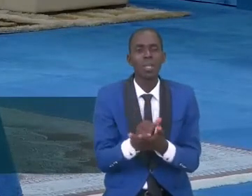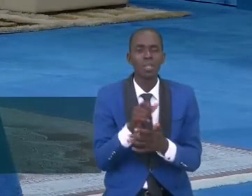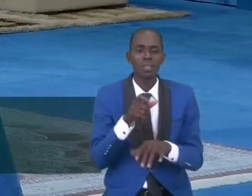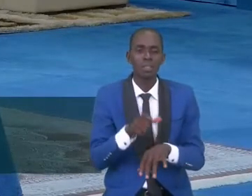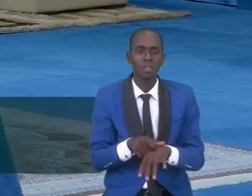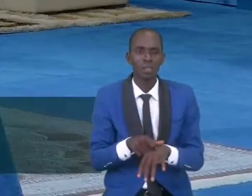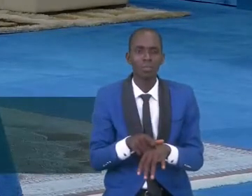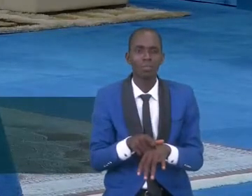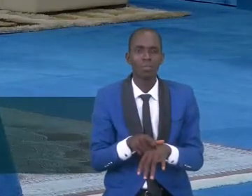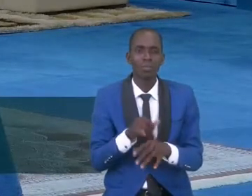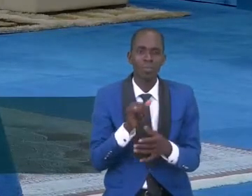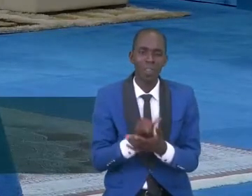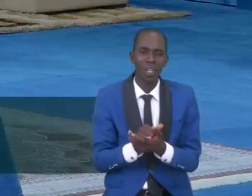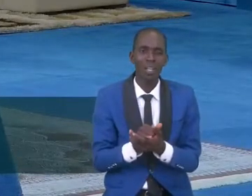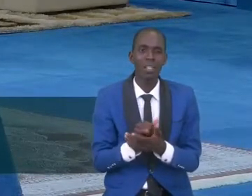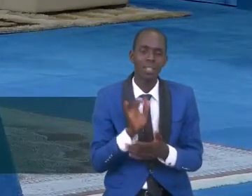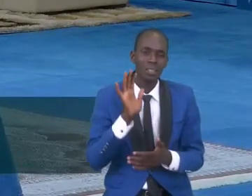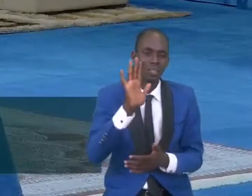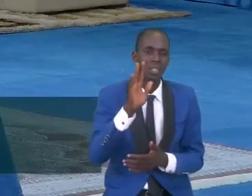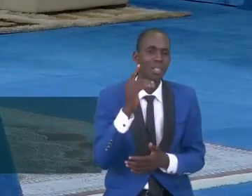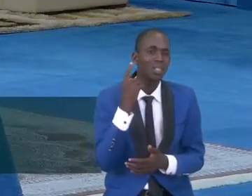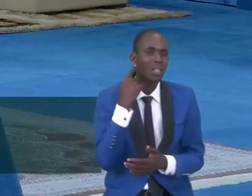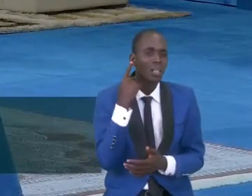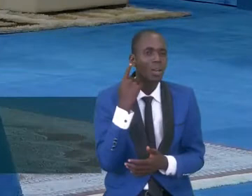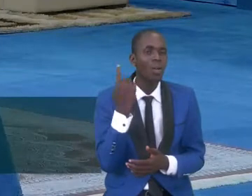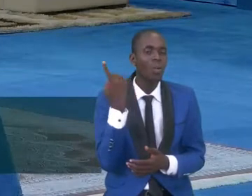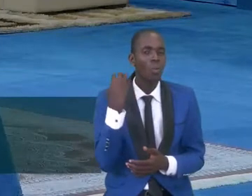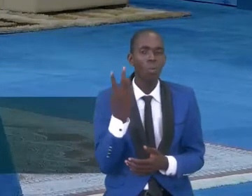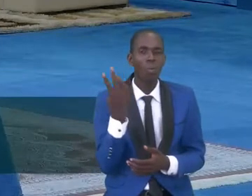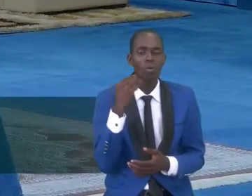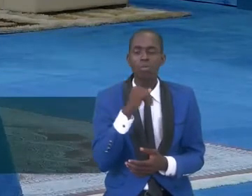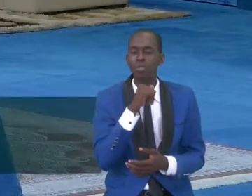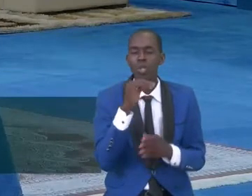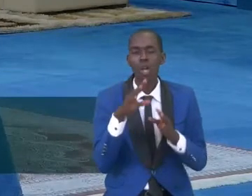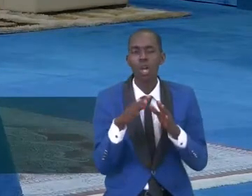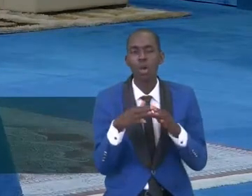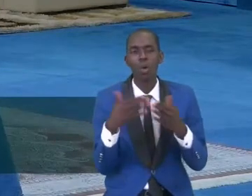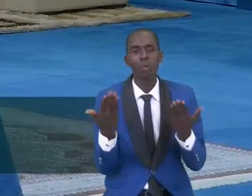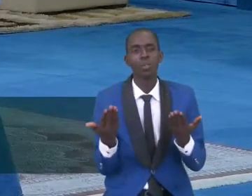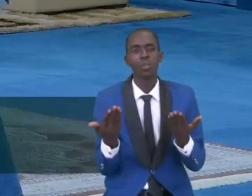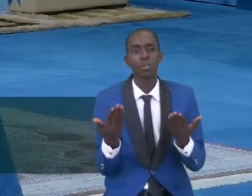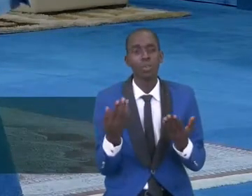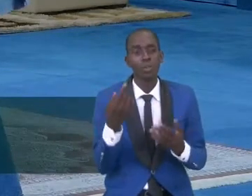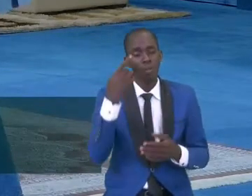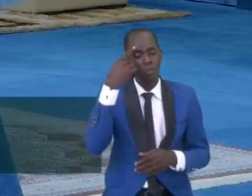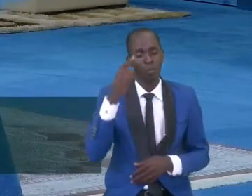time that thine ear was not opened, for